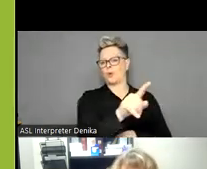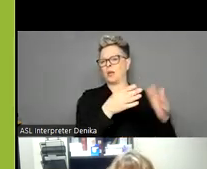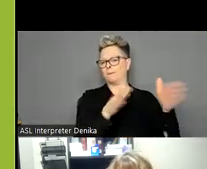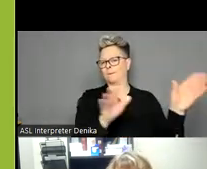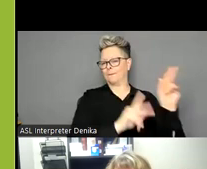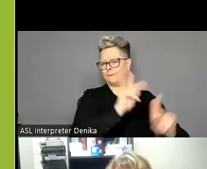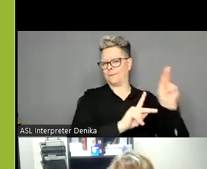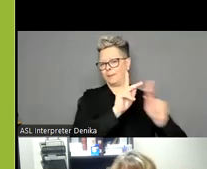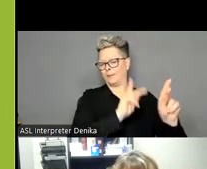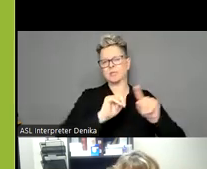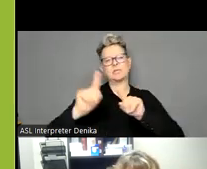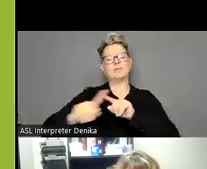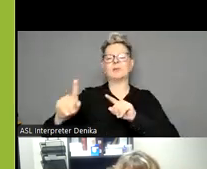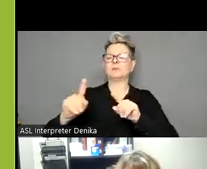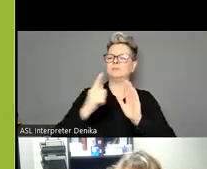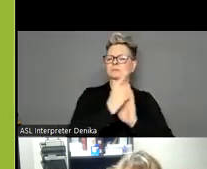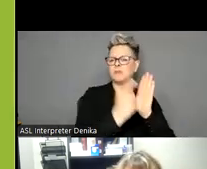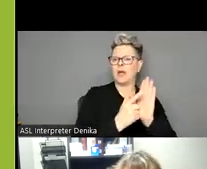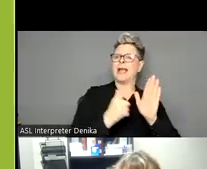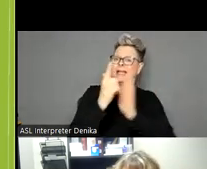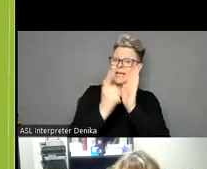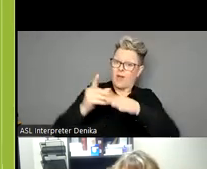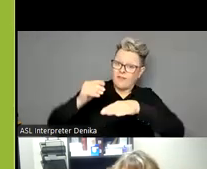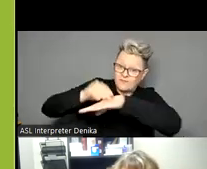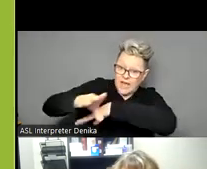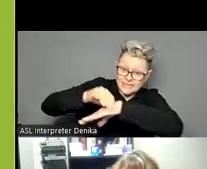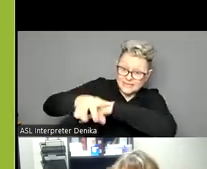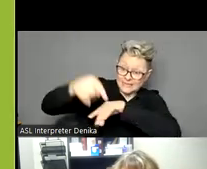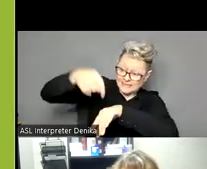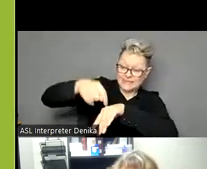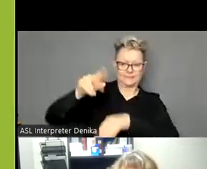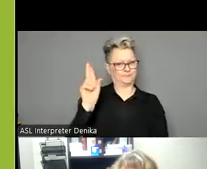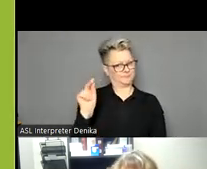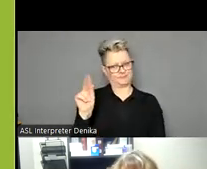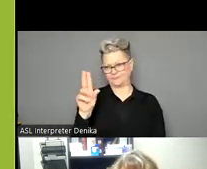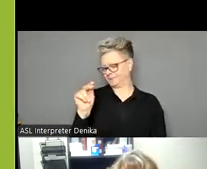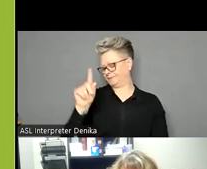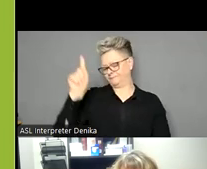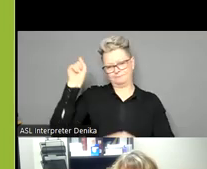areas of law. I can't give legal advice, and that's an important distinction for us.